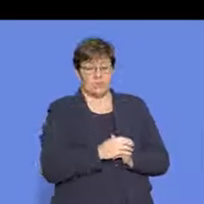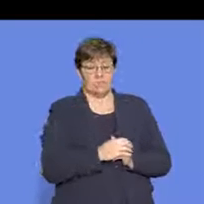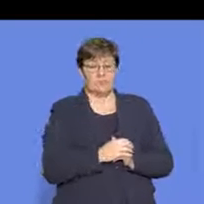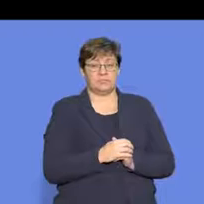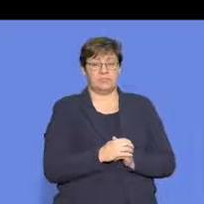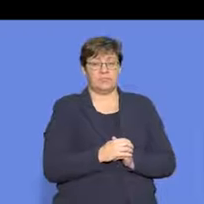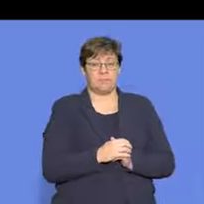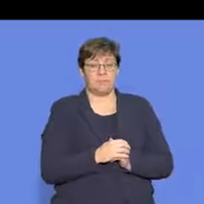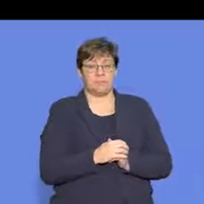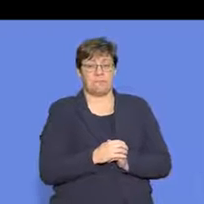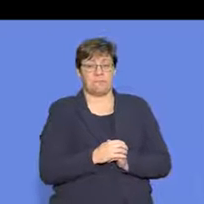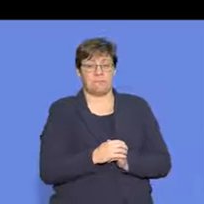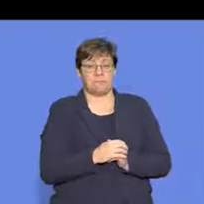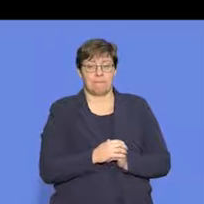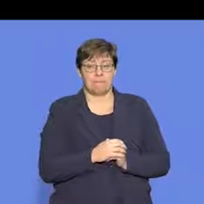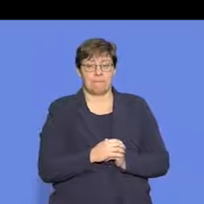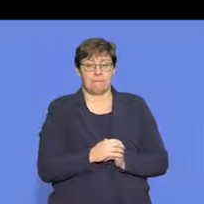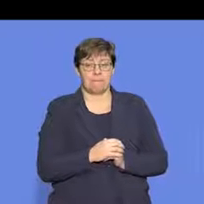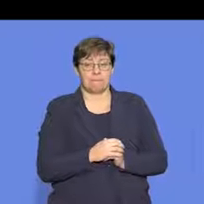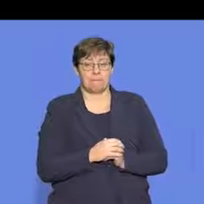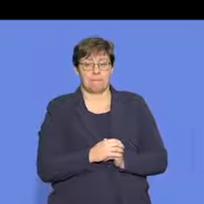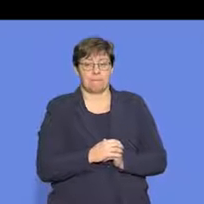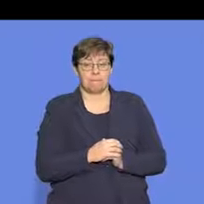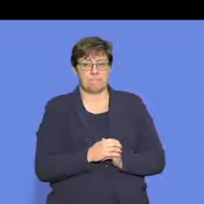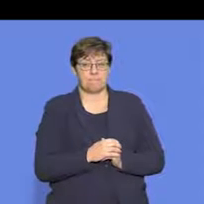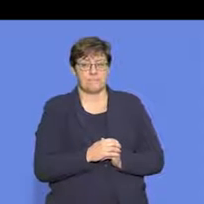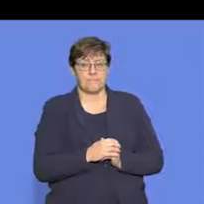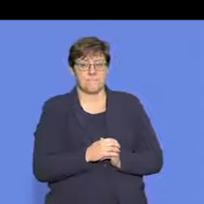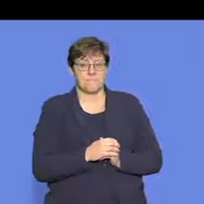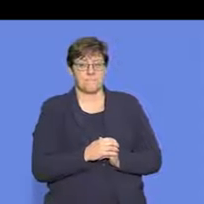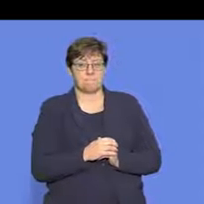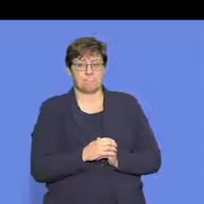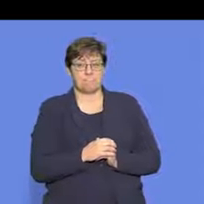the anode or the reducing agent, and we're going to say